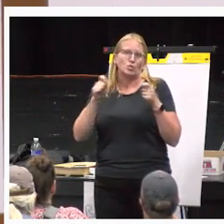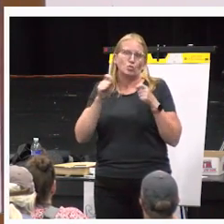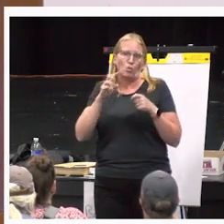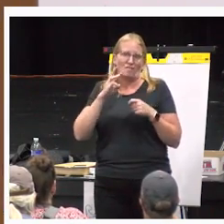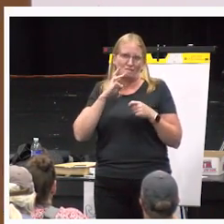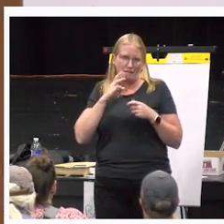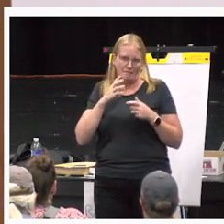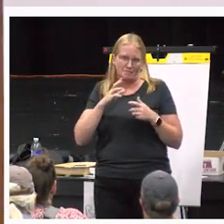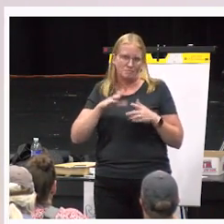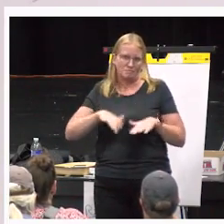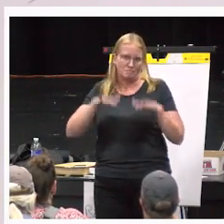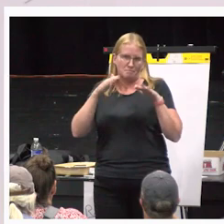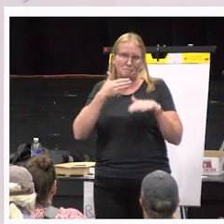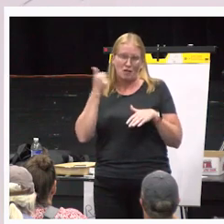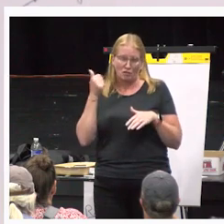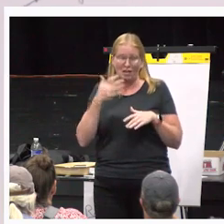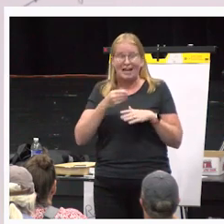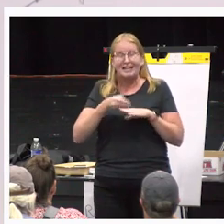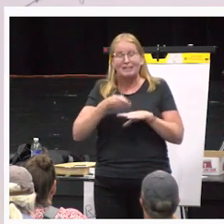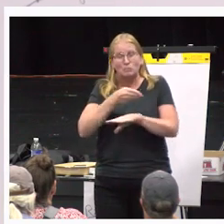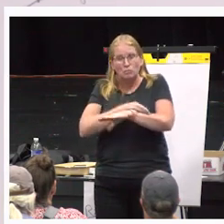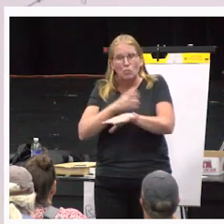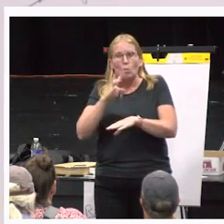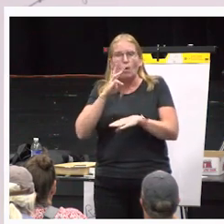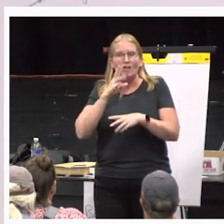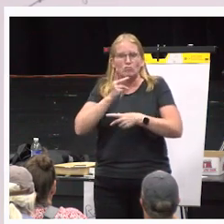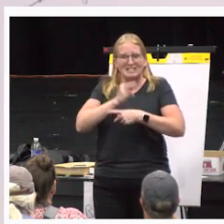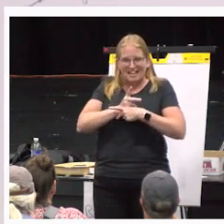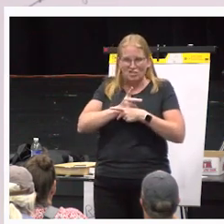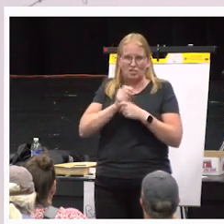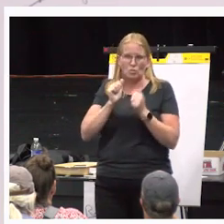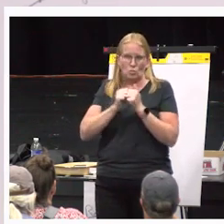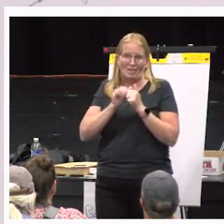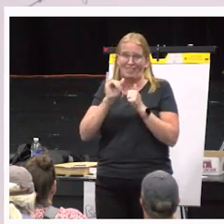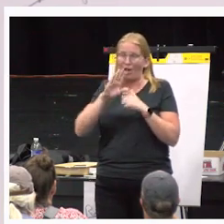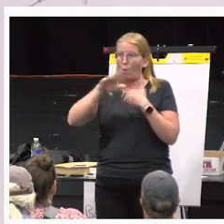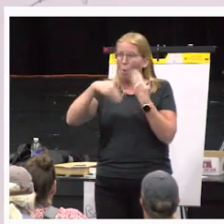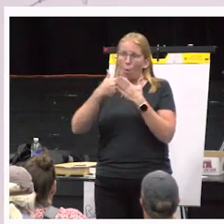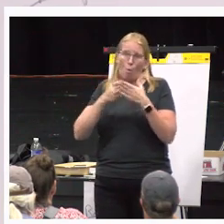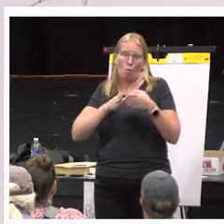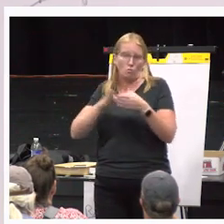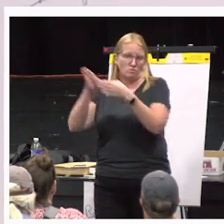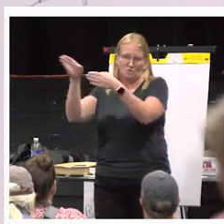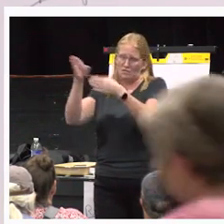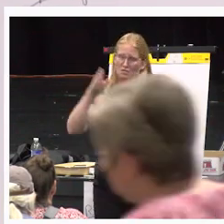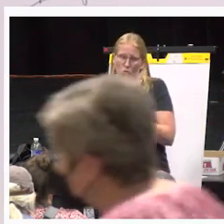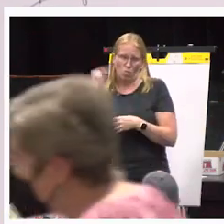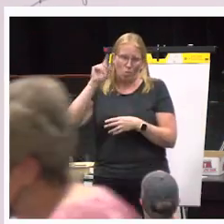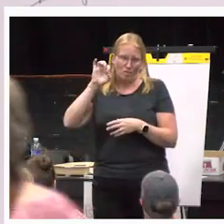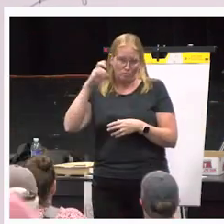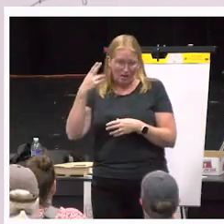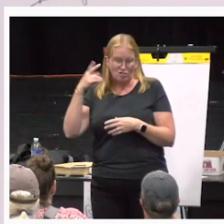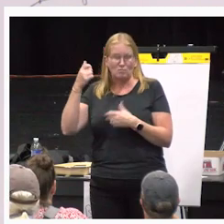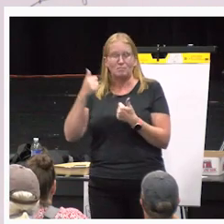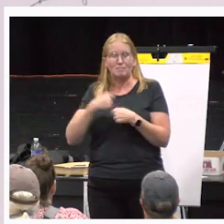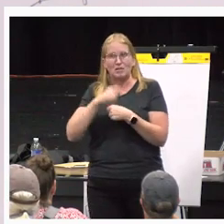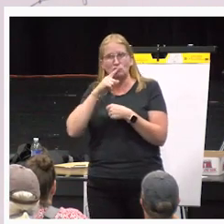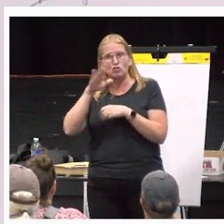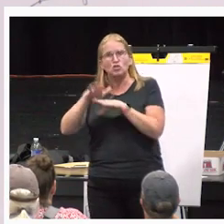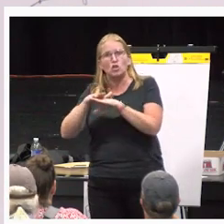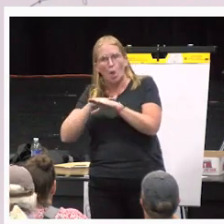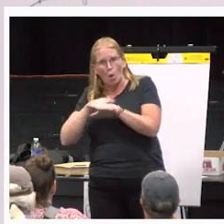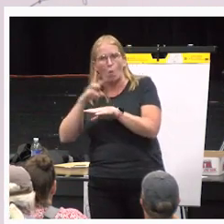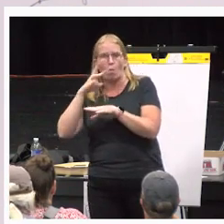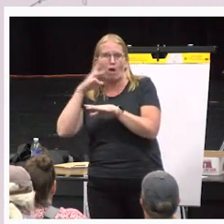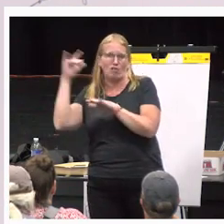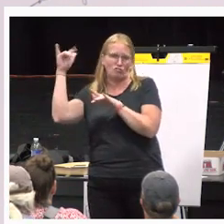Further work should advance water retention within the whole upstream watershed of the North Branch to slow the flow of water into the reservoir. Bring